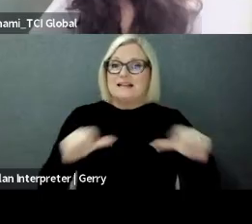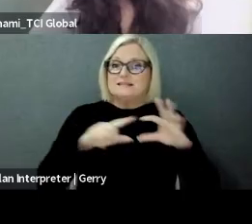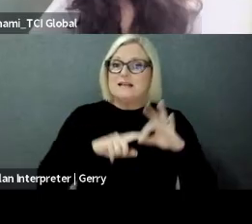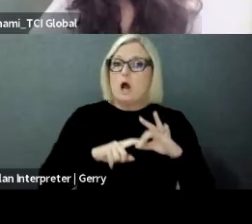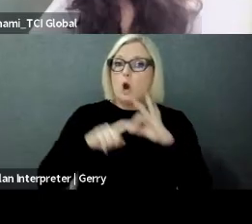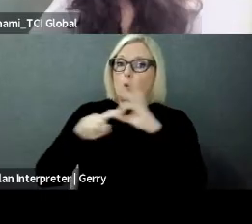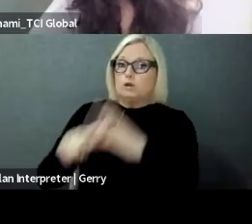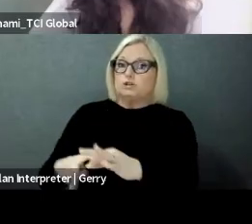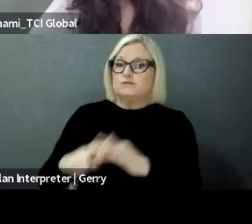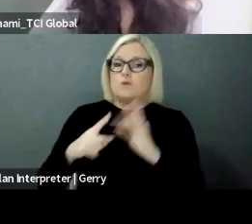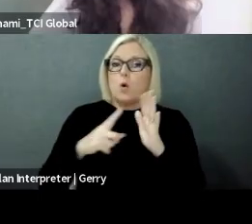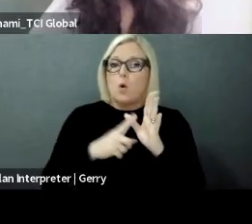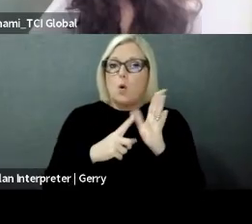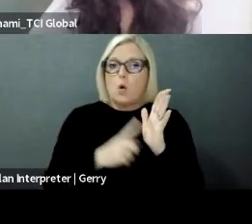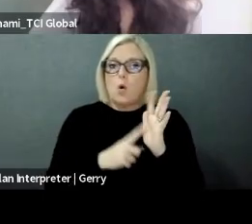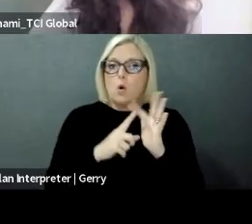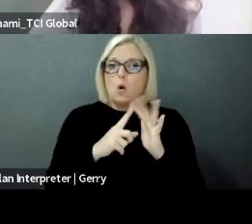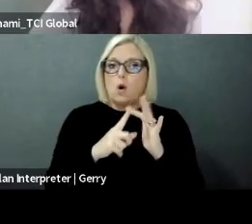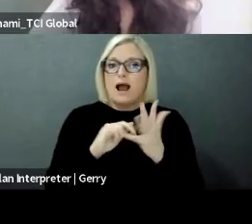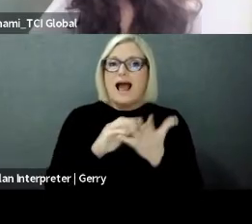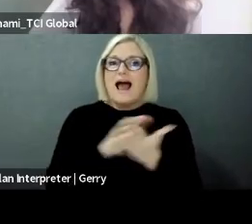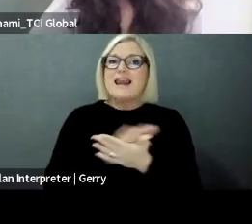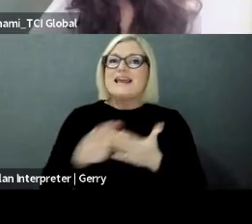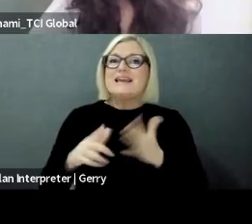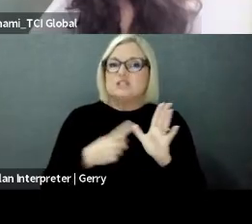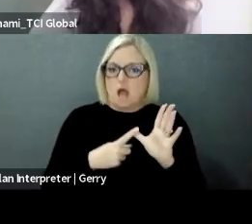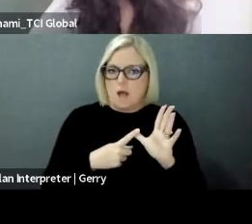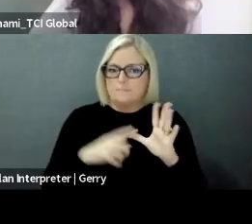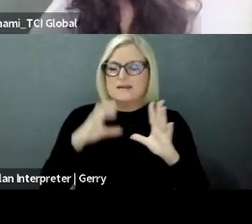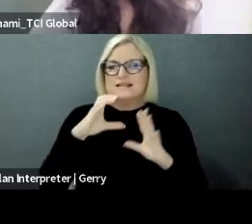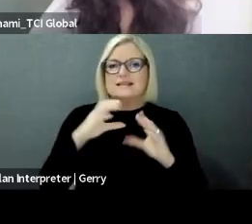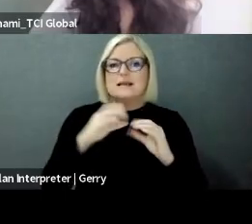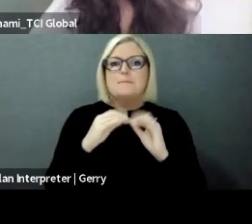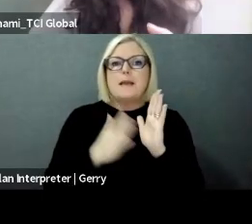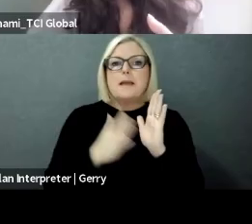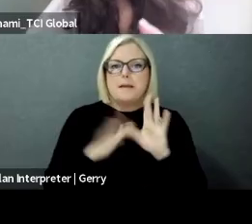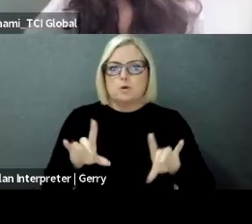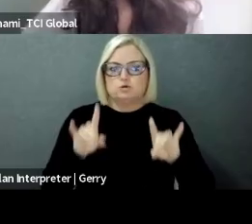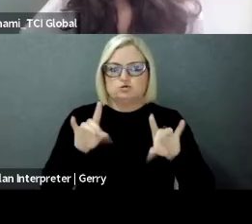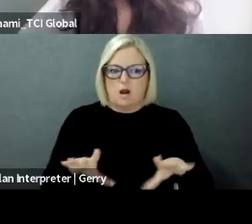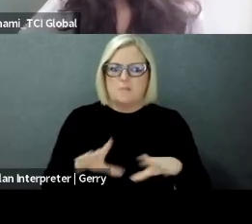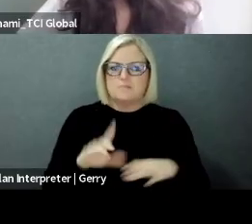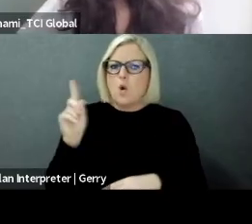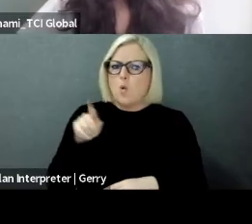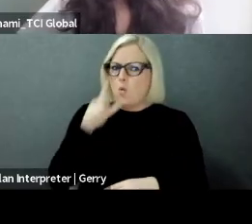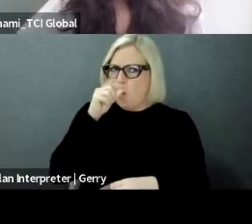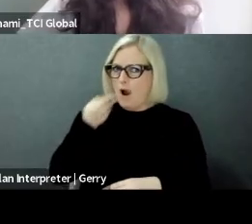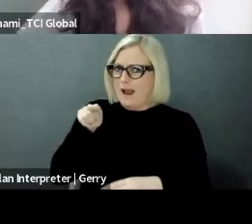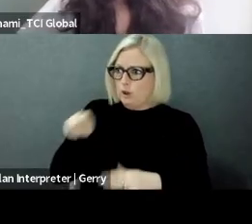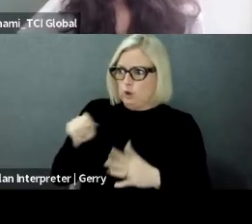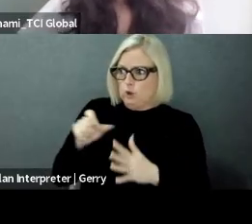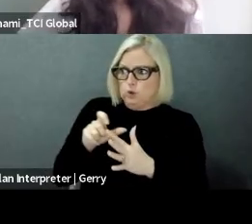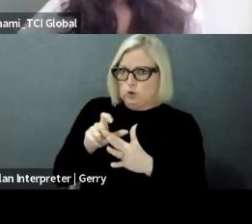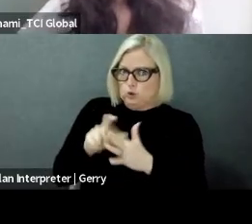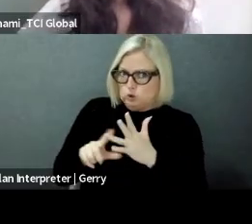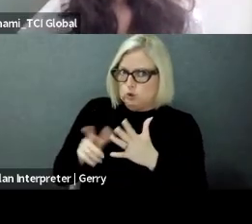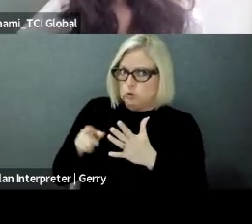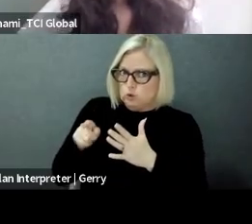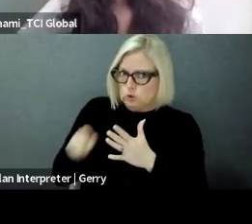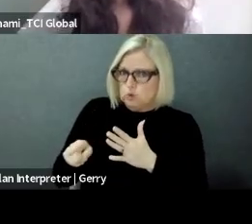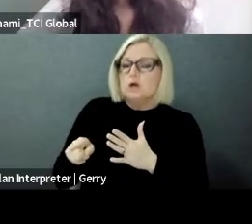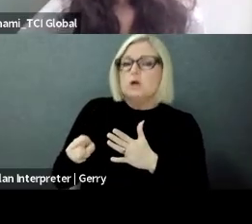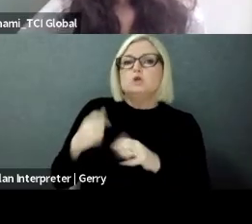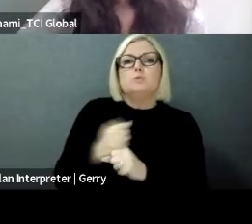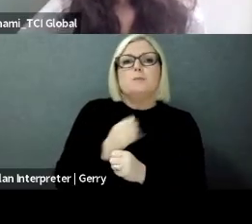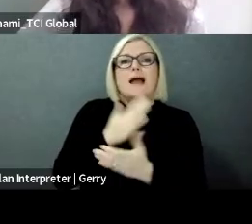Alicia from CBM Australia on what practical steps can program implementation partners take to align